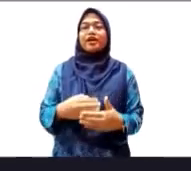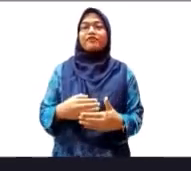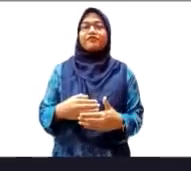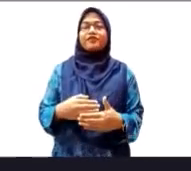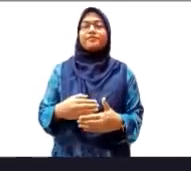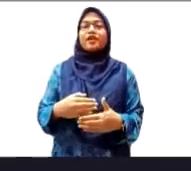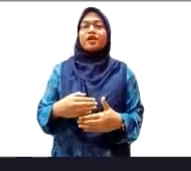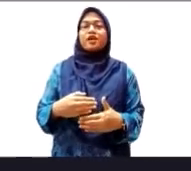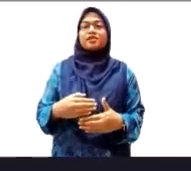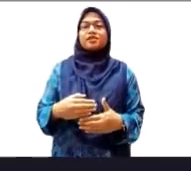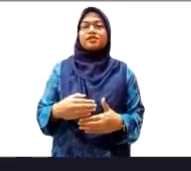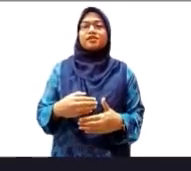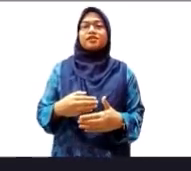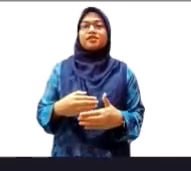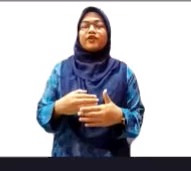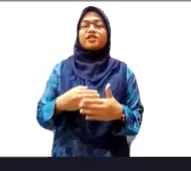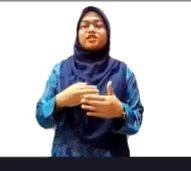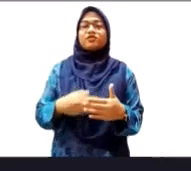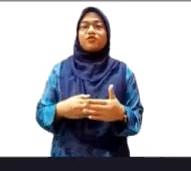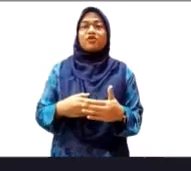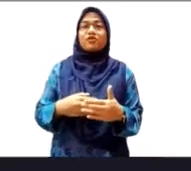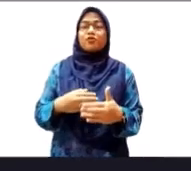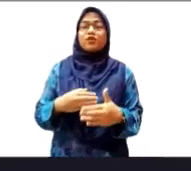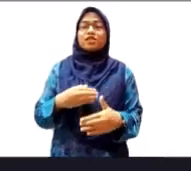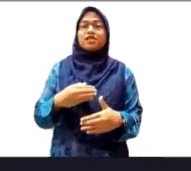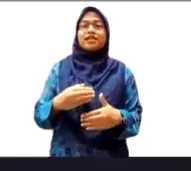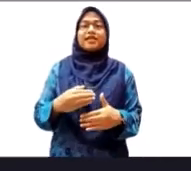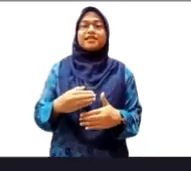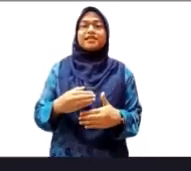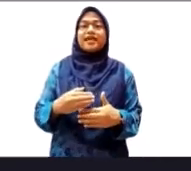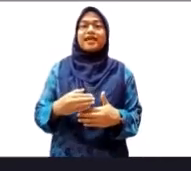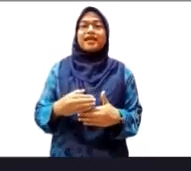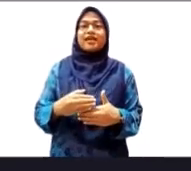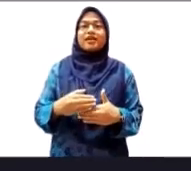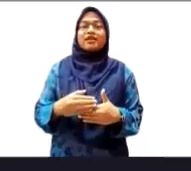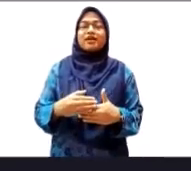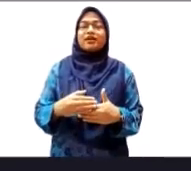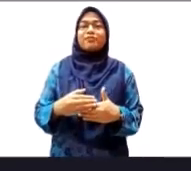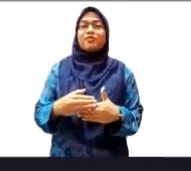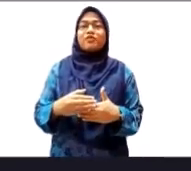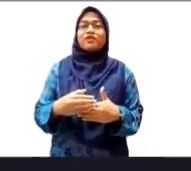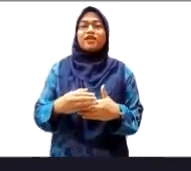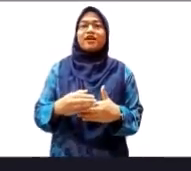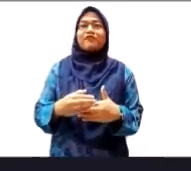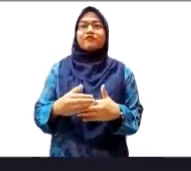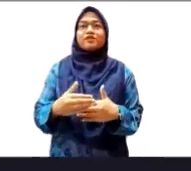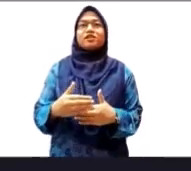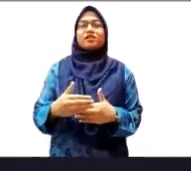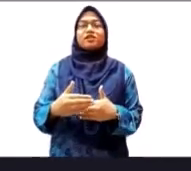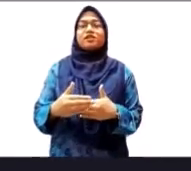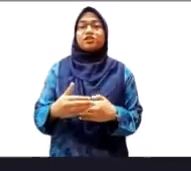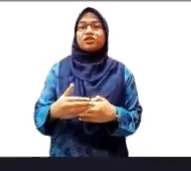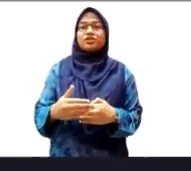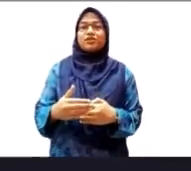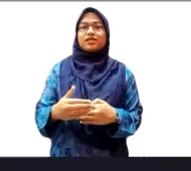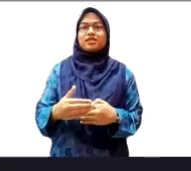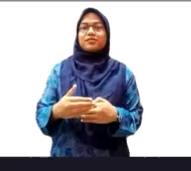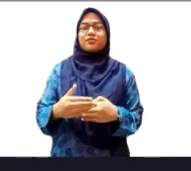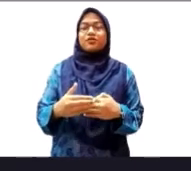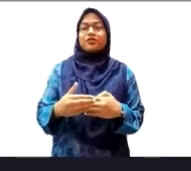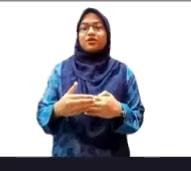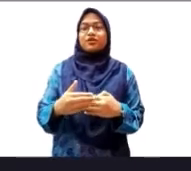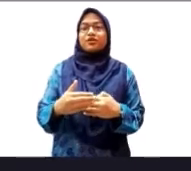than half of them answered the questions wrong, which indicates that more than half of the year 3